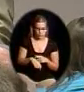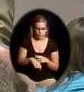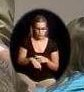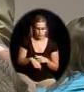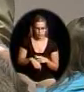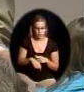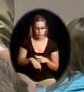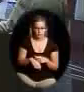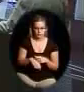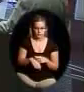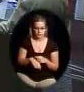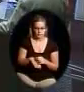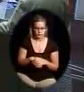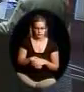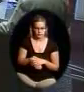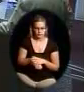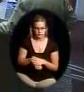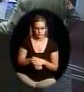them.